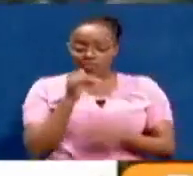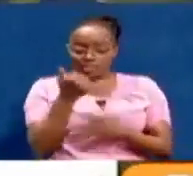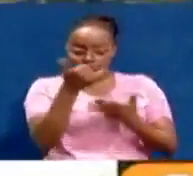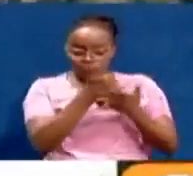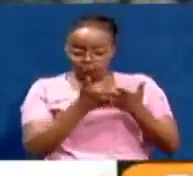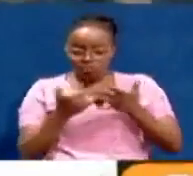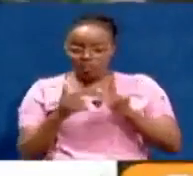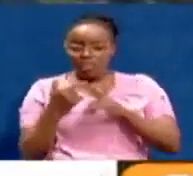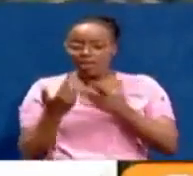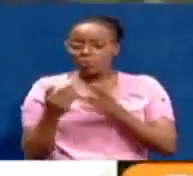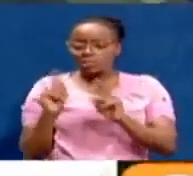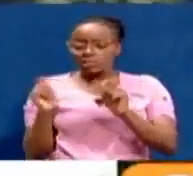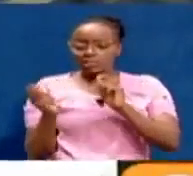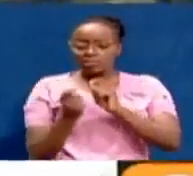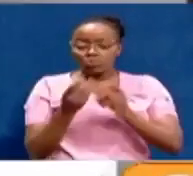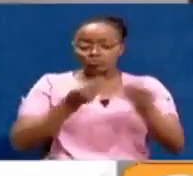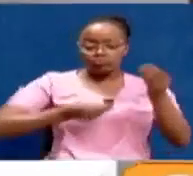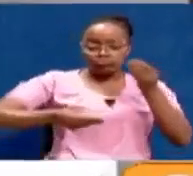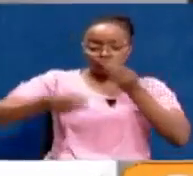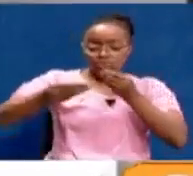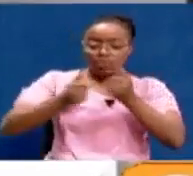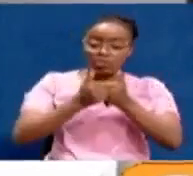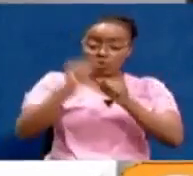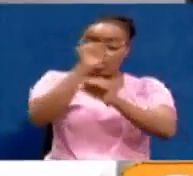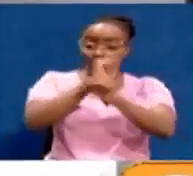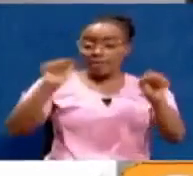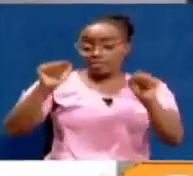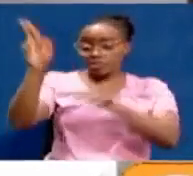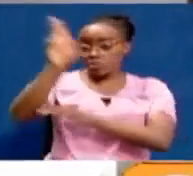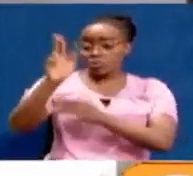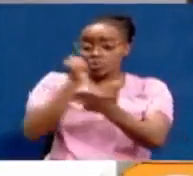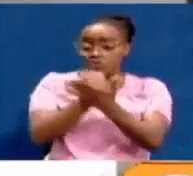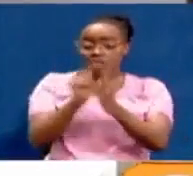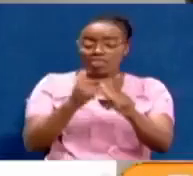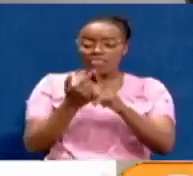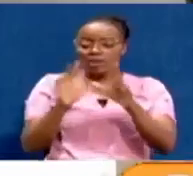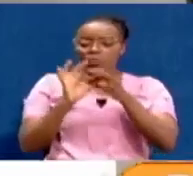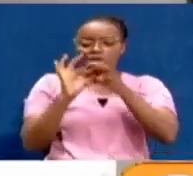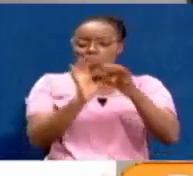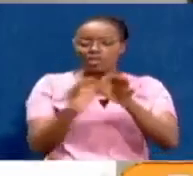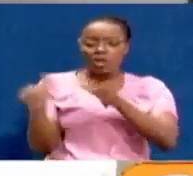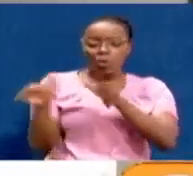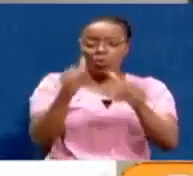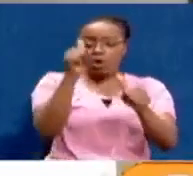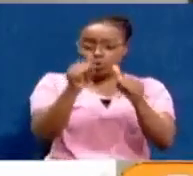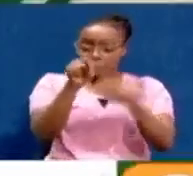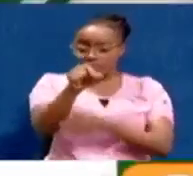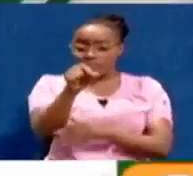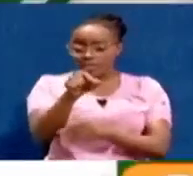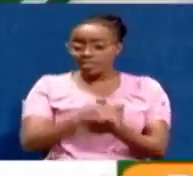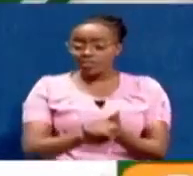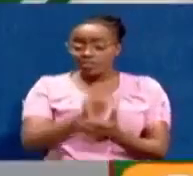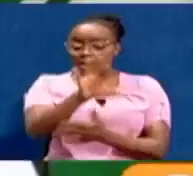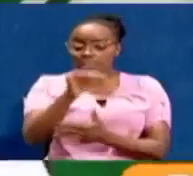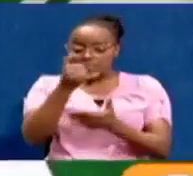designs, we exchange those designs with the head of state's office there. From there now, we coordinate in a way that these are the designs he